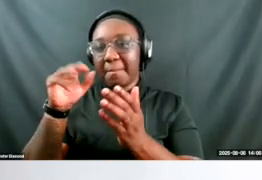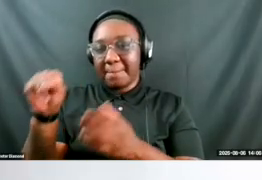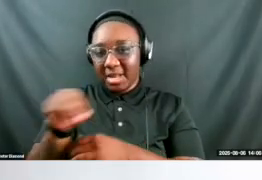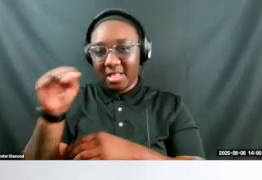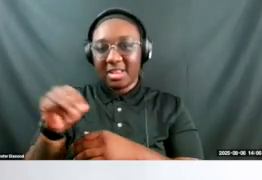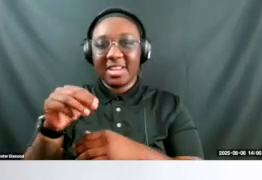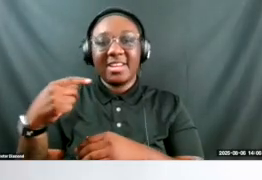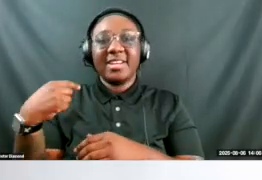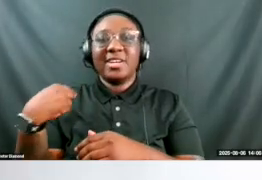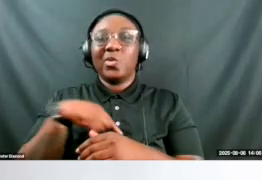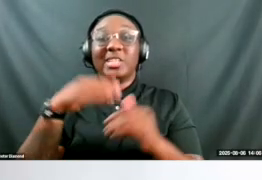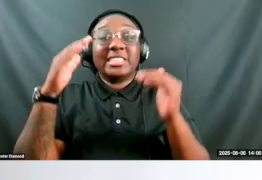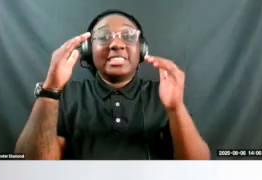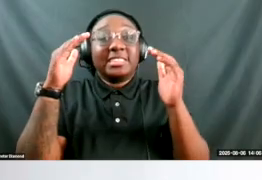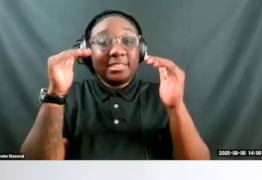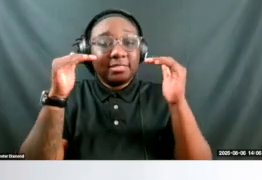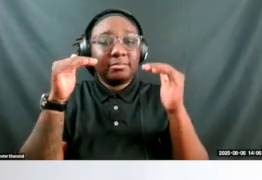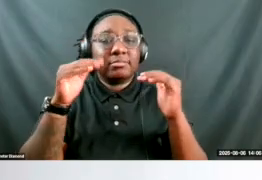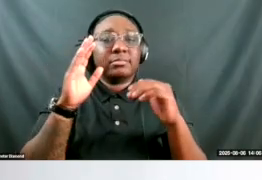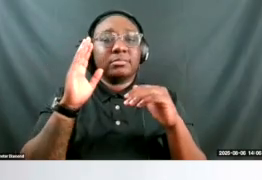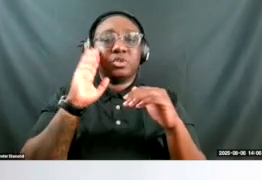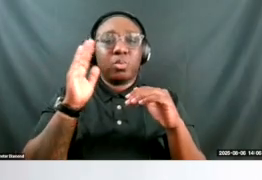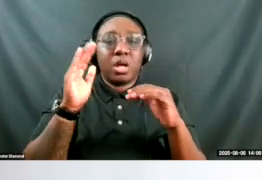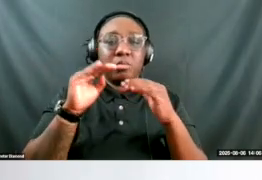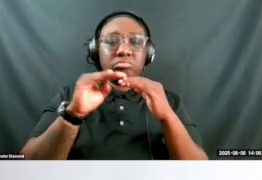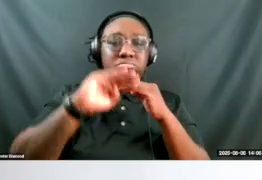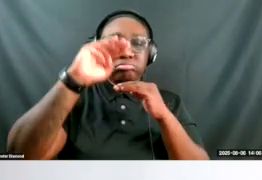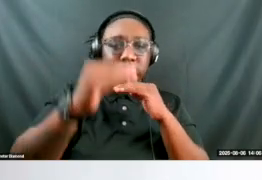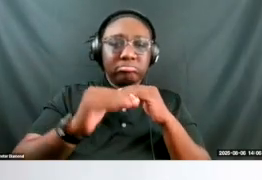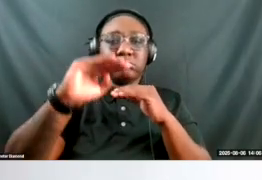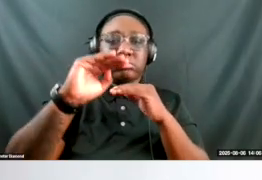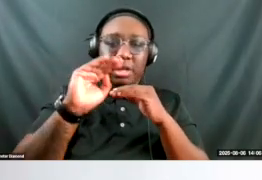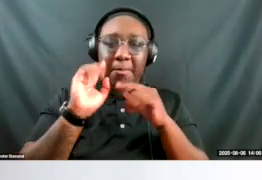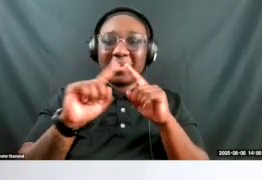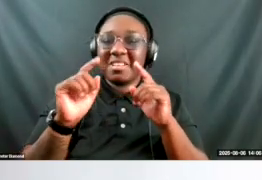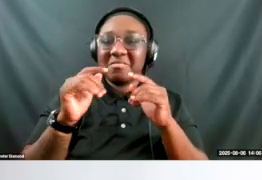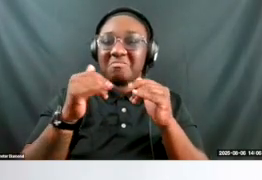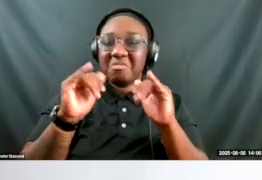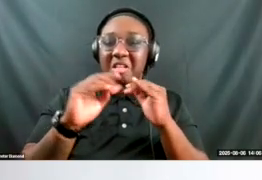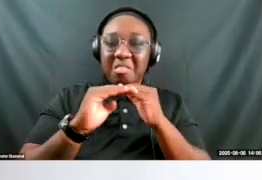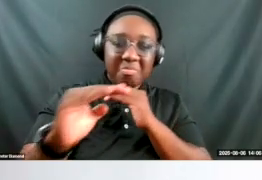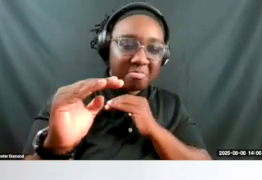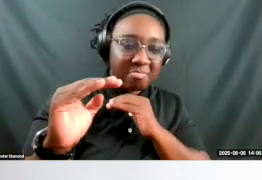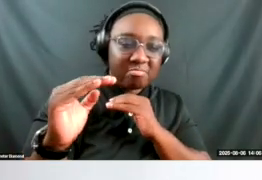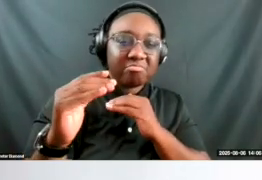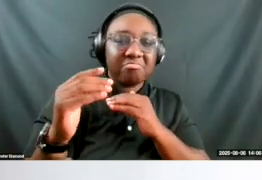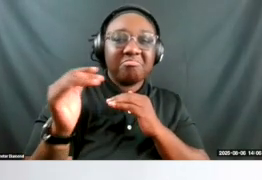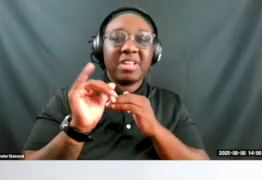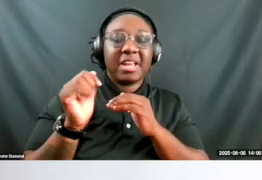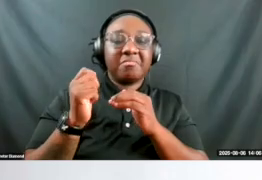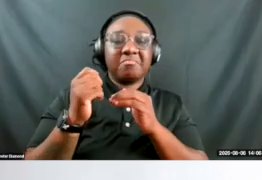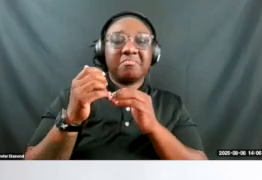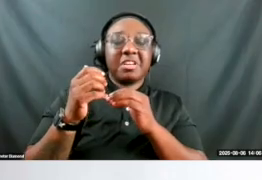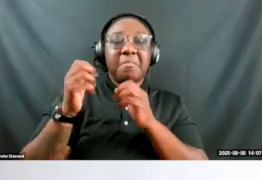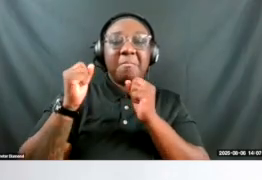years. The higher end reflects a scenario with increased demand and uptake. These estimates